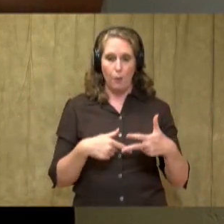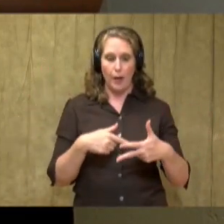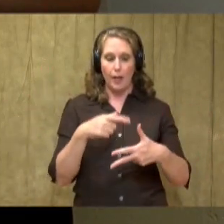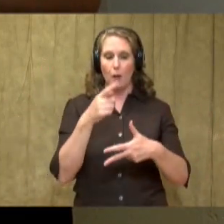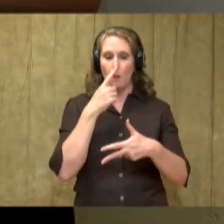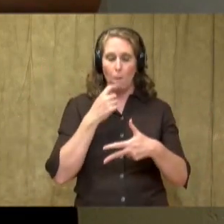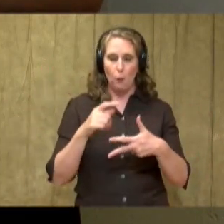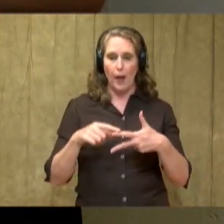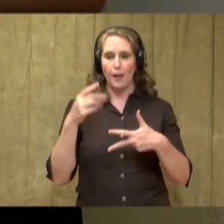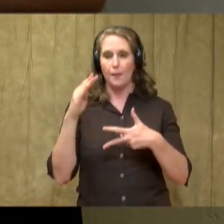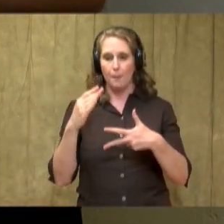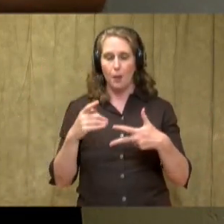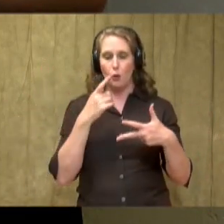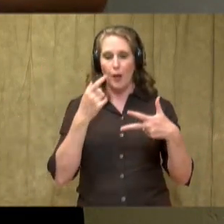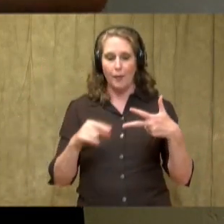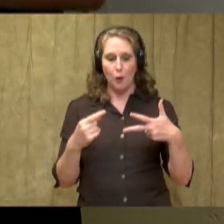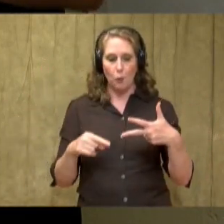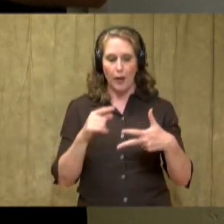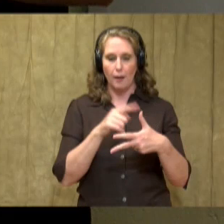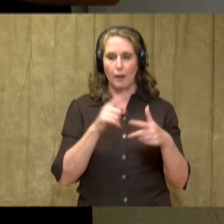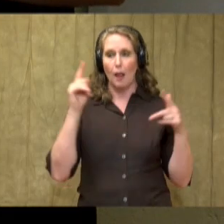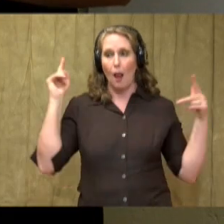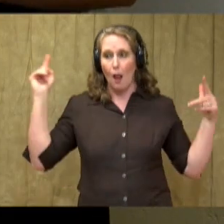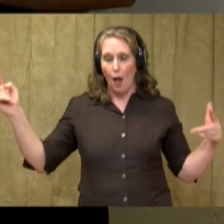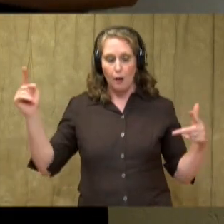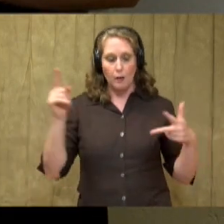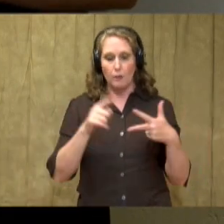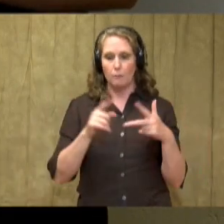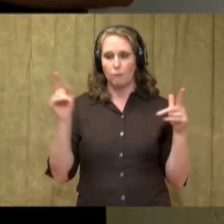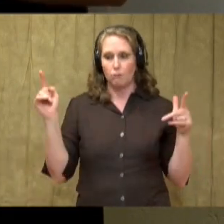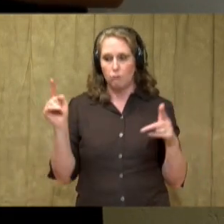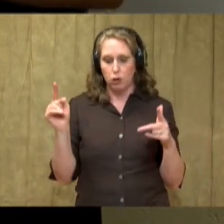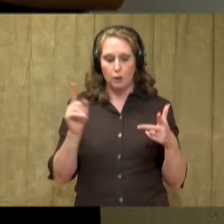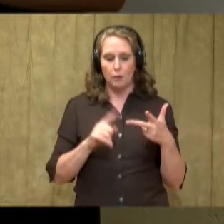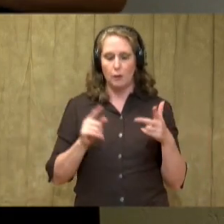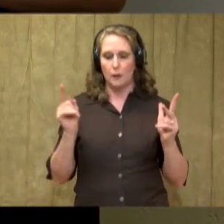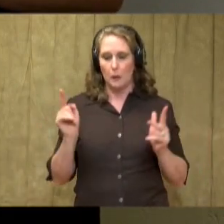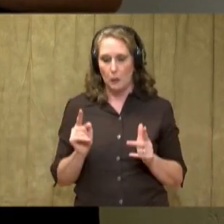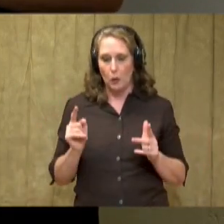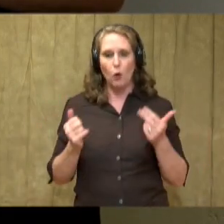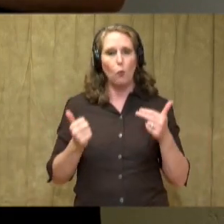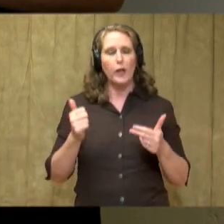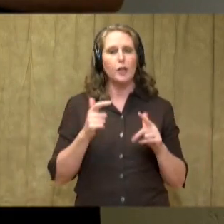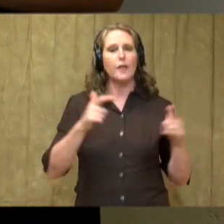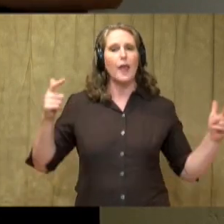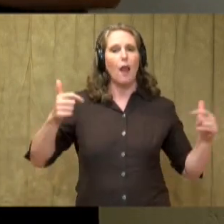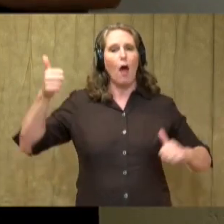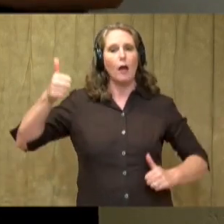the blue, and the blue is longer than the green. So what color bar would be the longest?